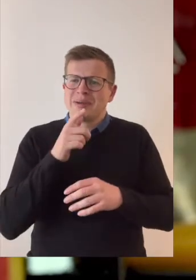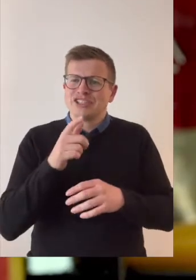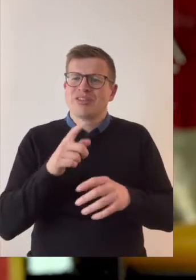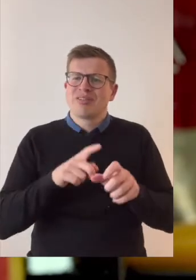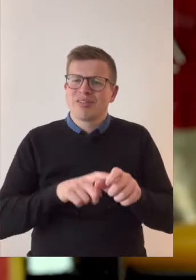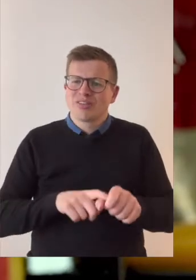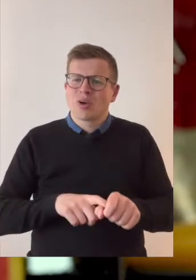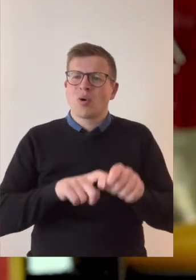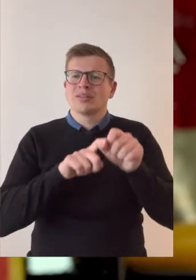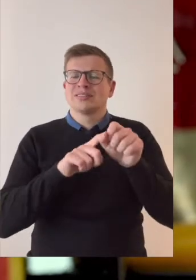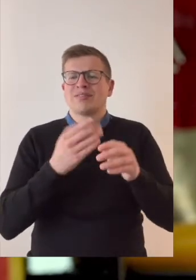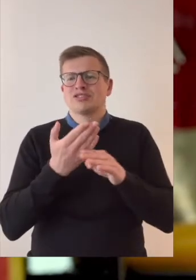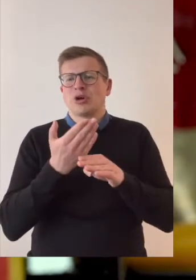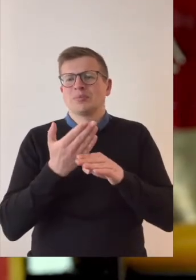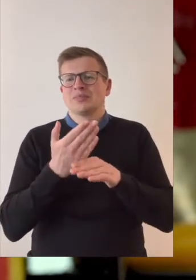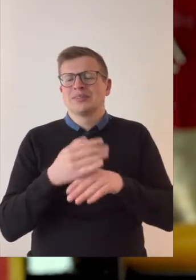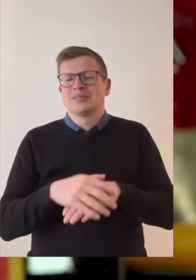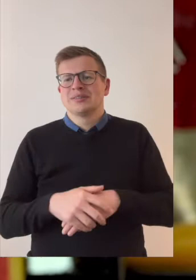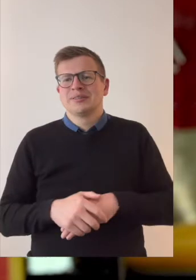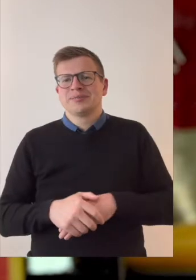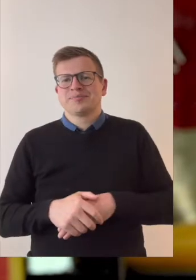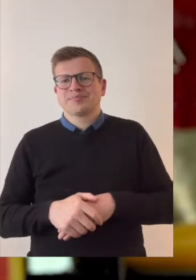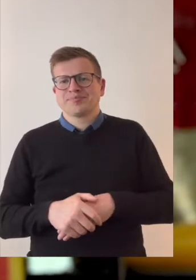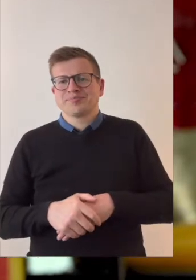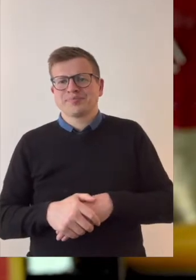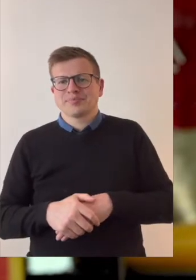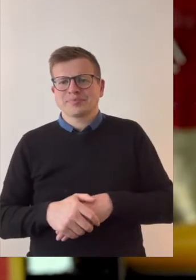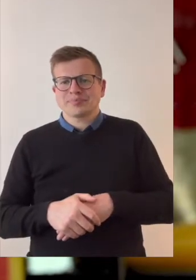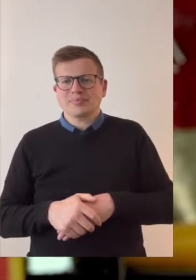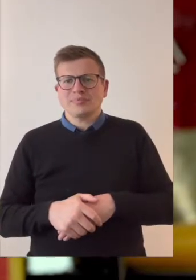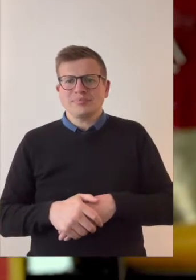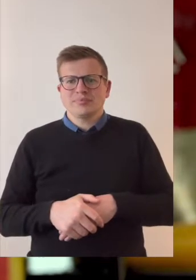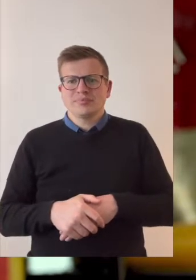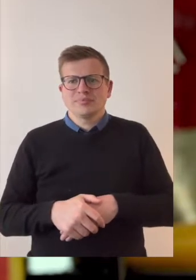know, the quality of the jobs.